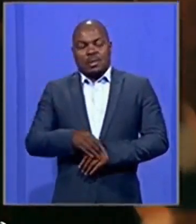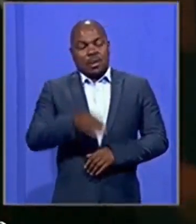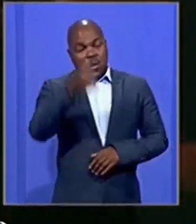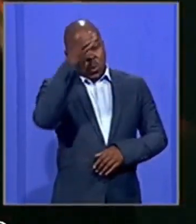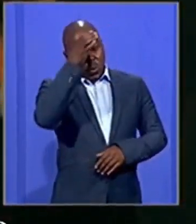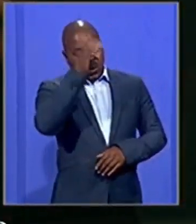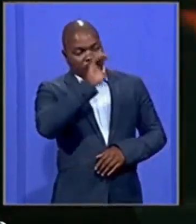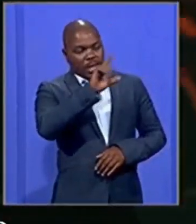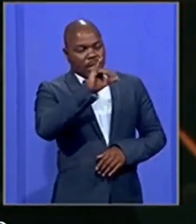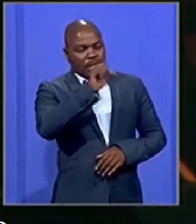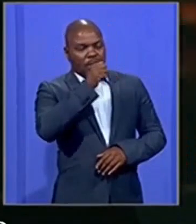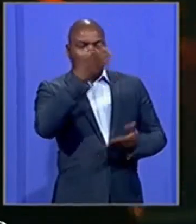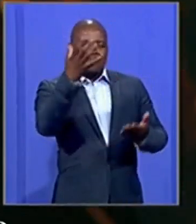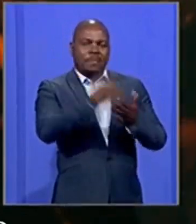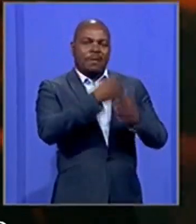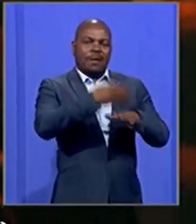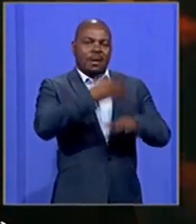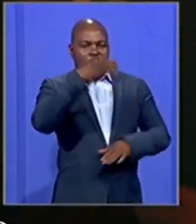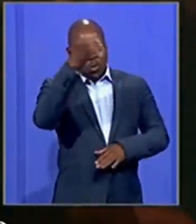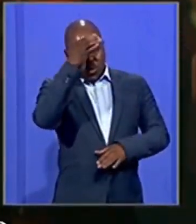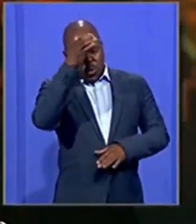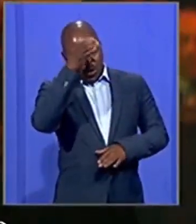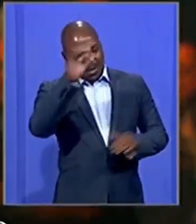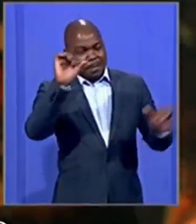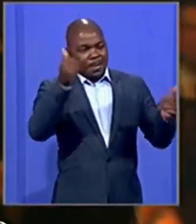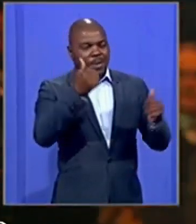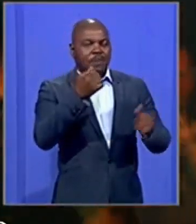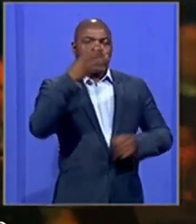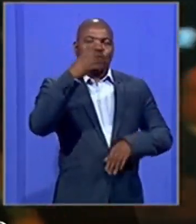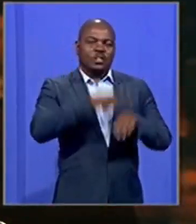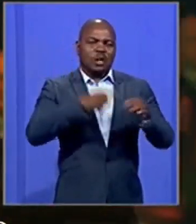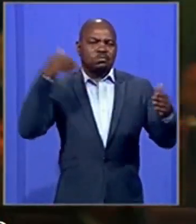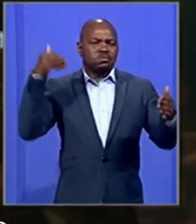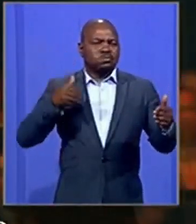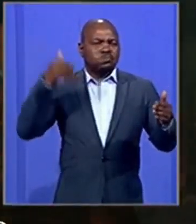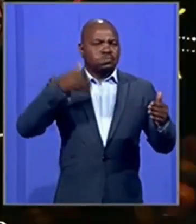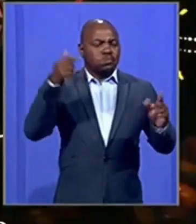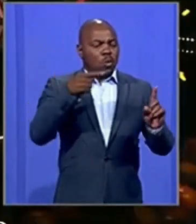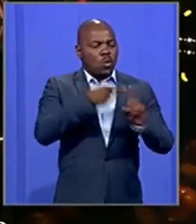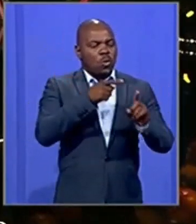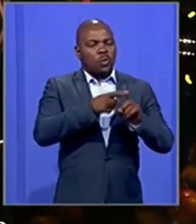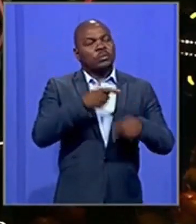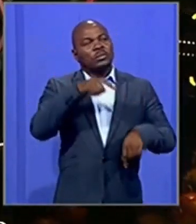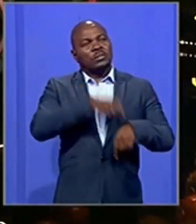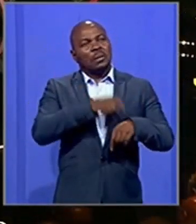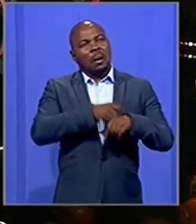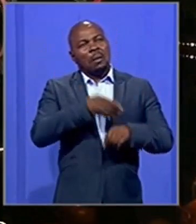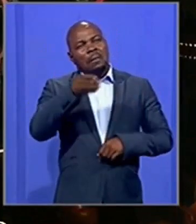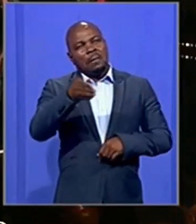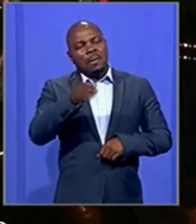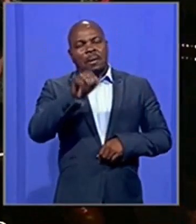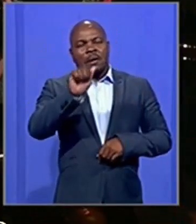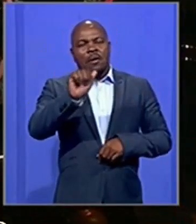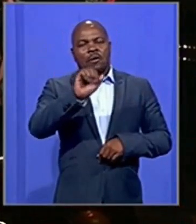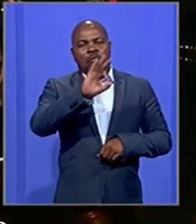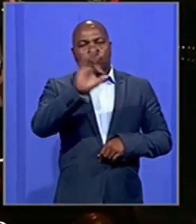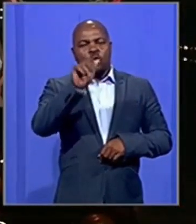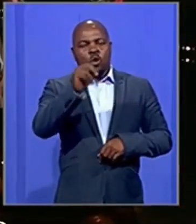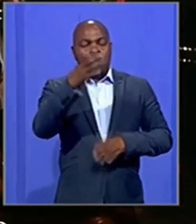sa motlhatli o mokaone-kaone wa ngwaga lekgala bone. Ellis o tlhatlhile banyana nakong ya ge e thupa sebjana sa AFCON